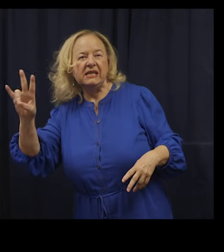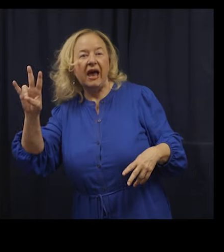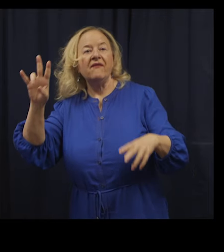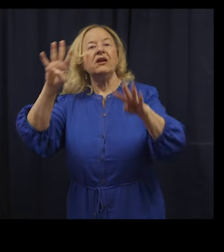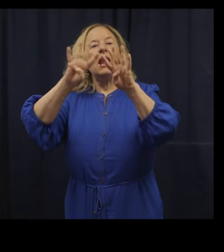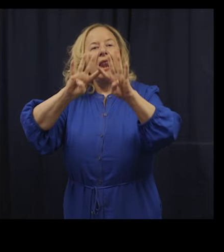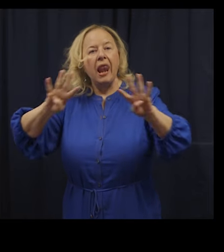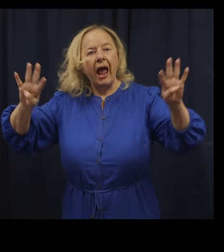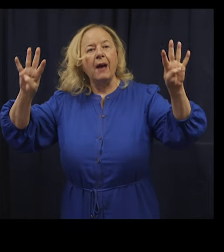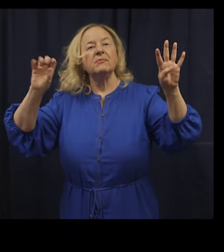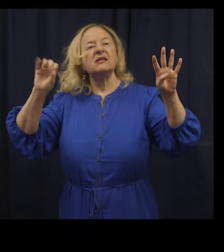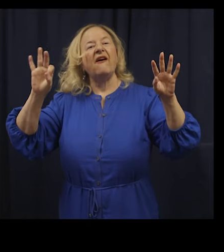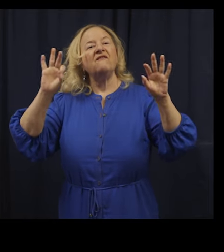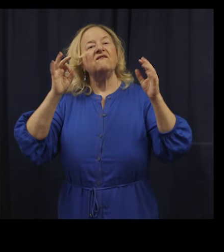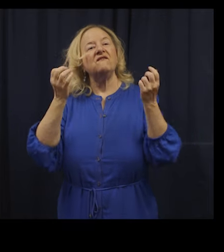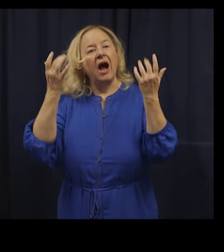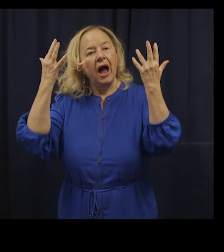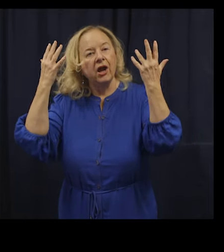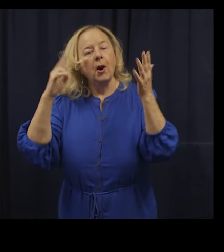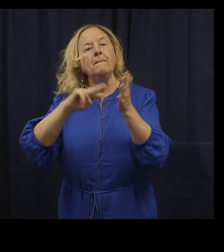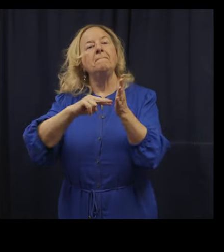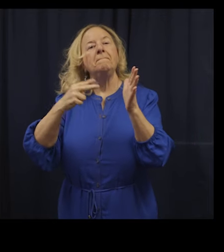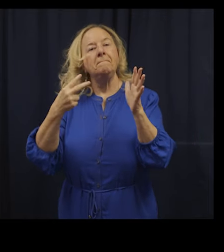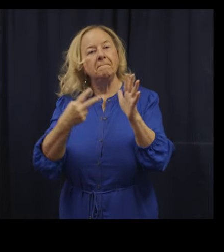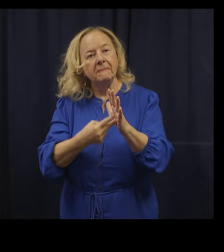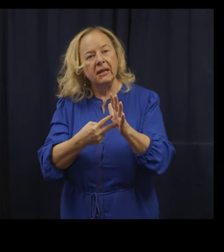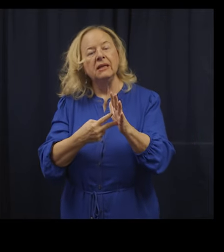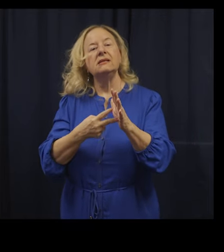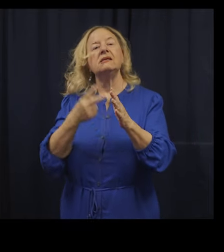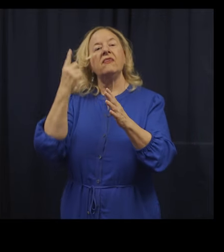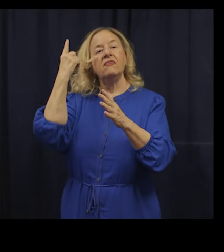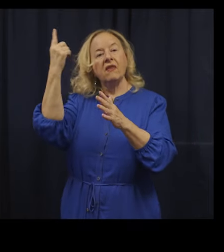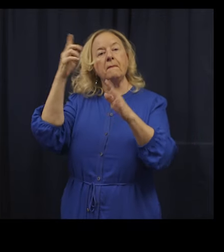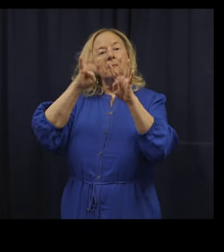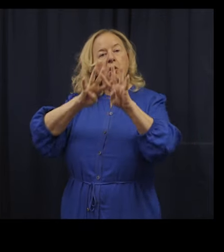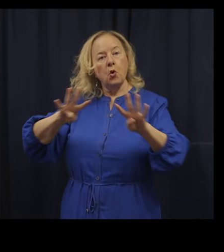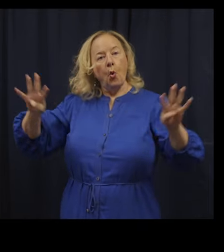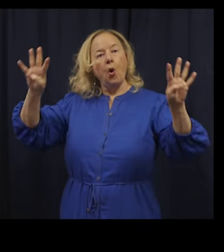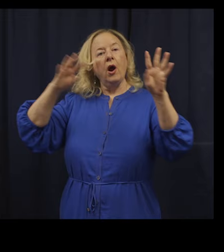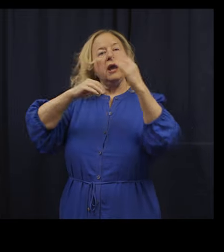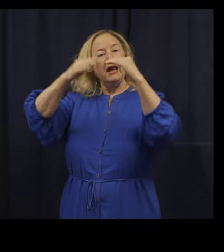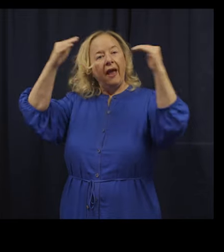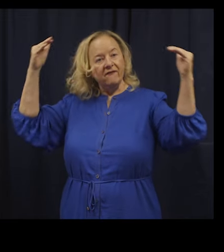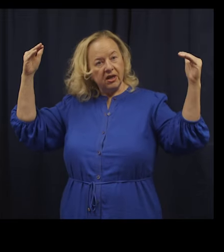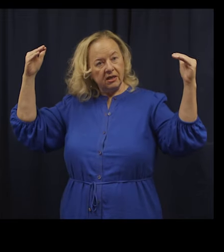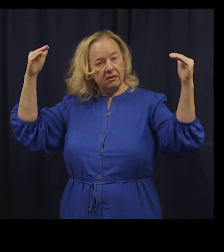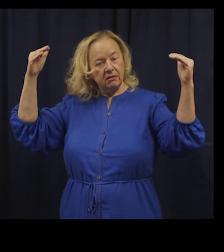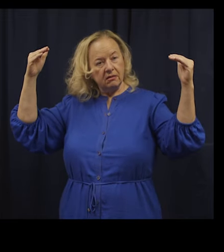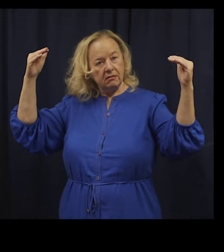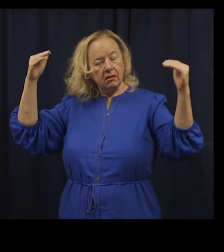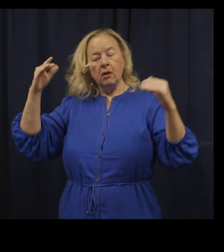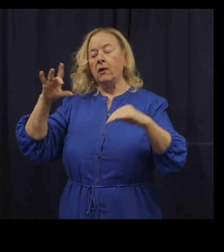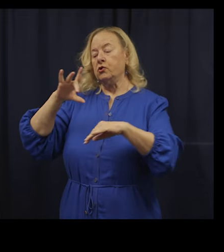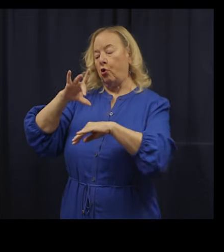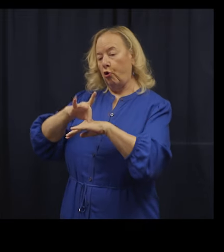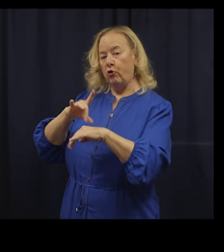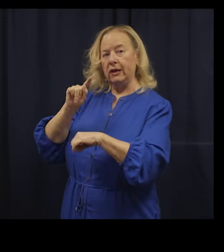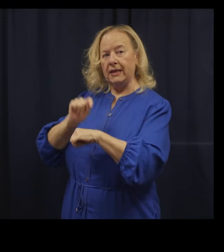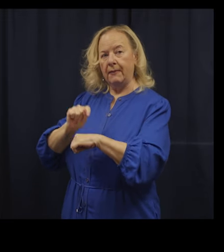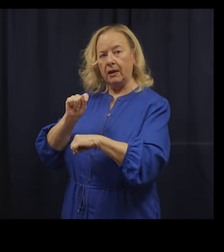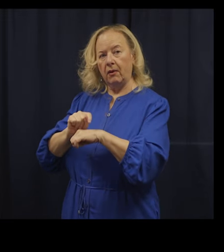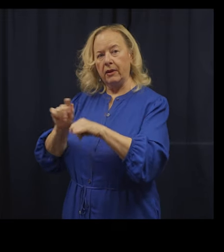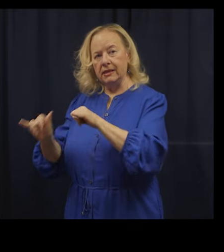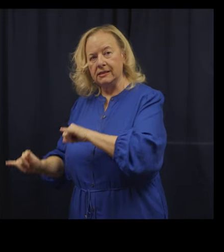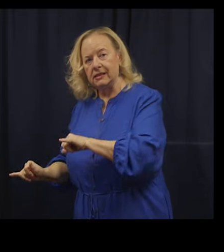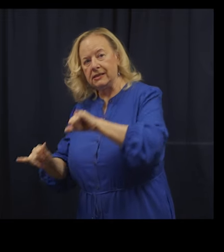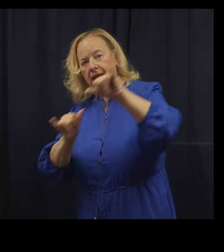of fire. Wow, this is speaking about the one in heaven, that the one in the earthly tabernacle was patterned